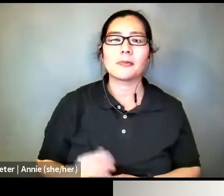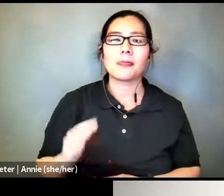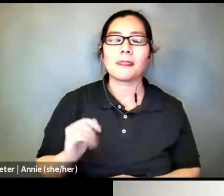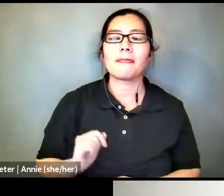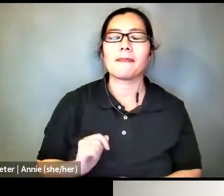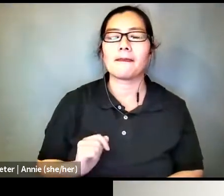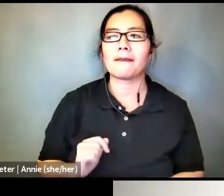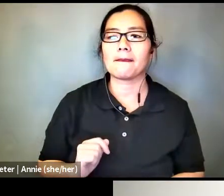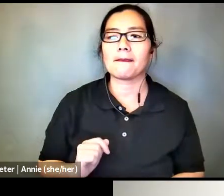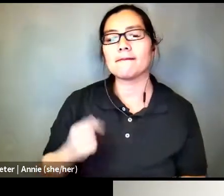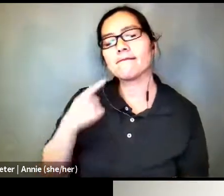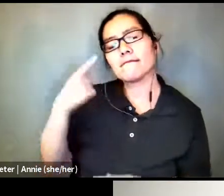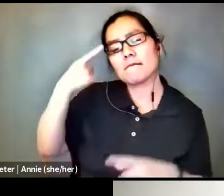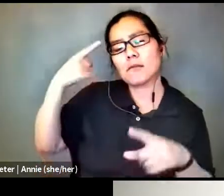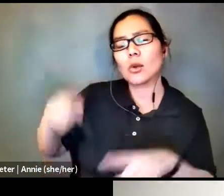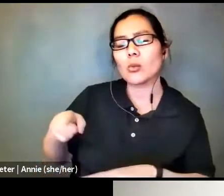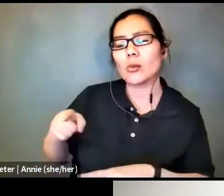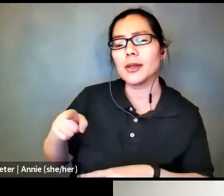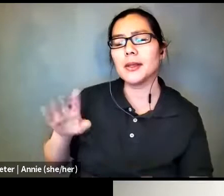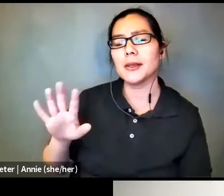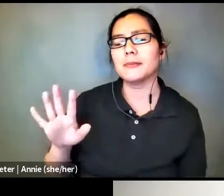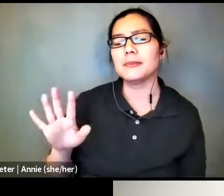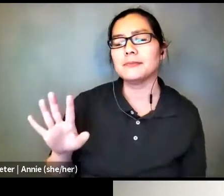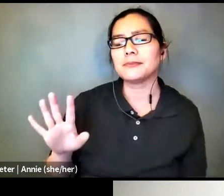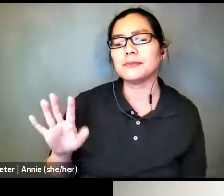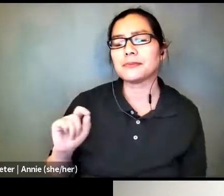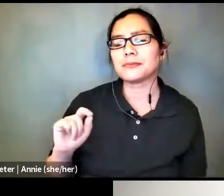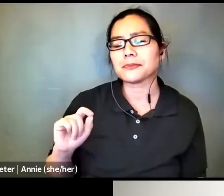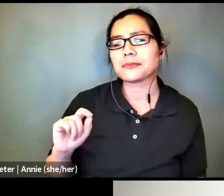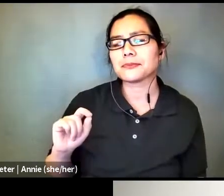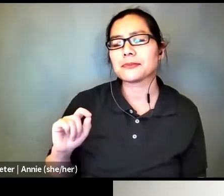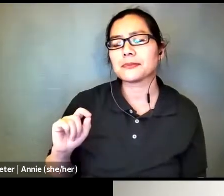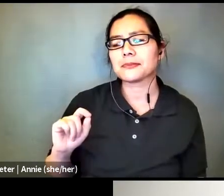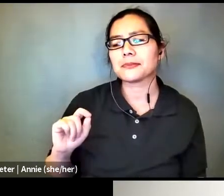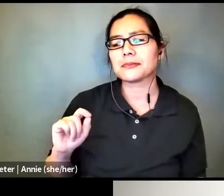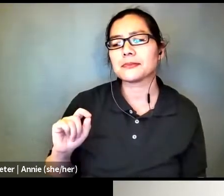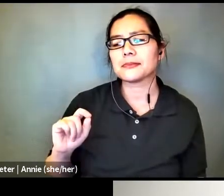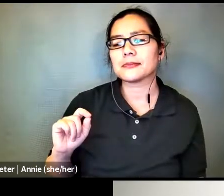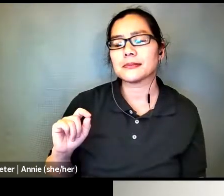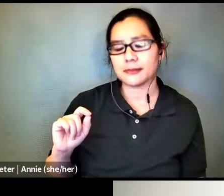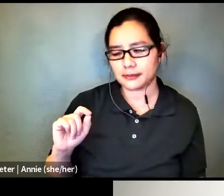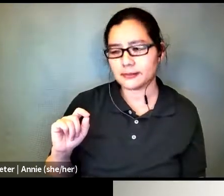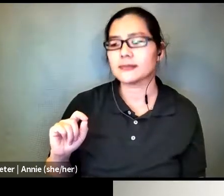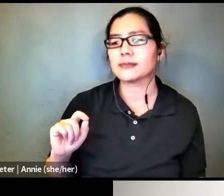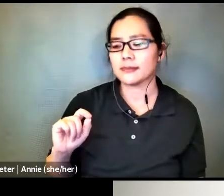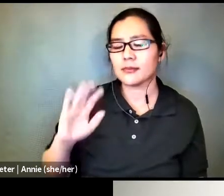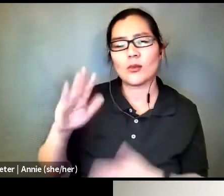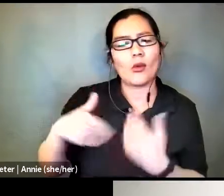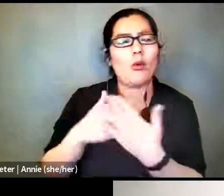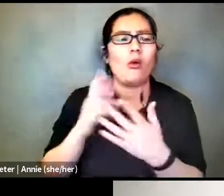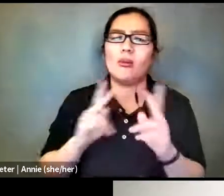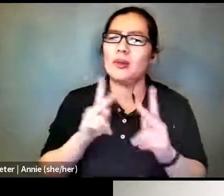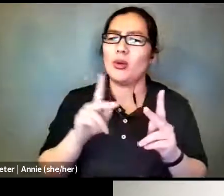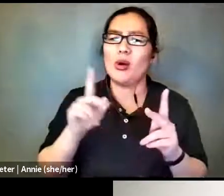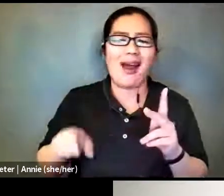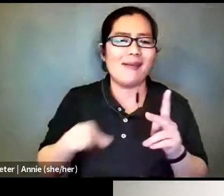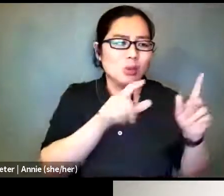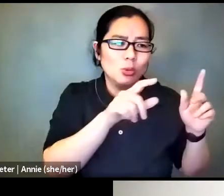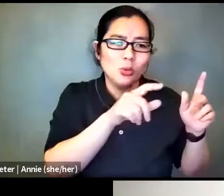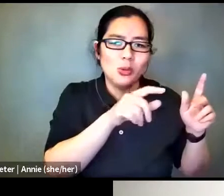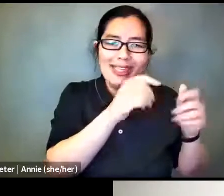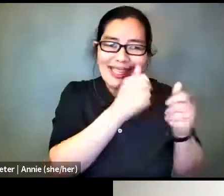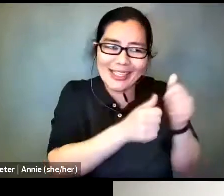I agree with you that that everybody has to do their own work, and kind of, if